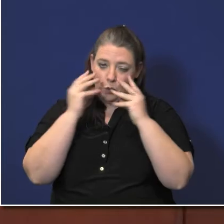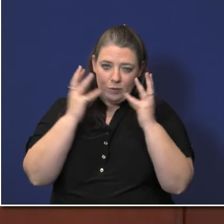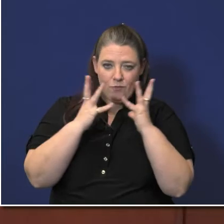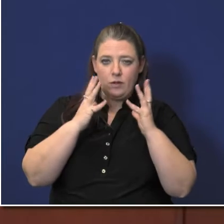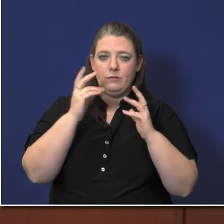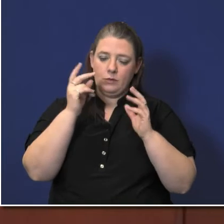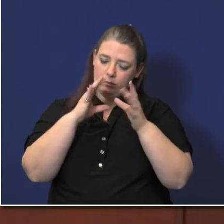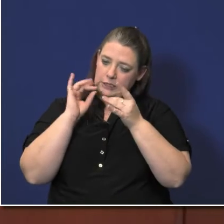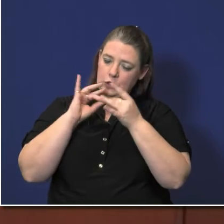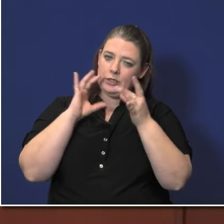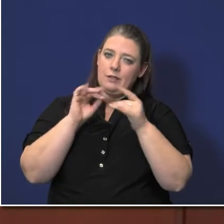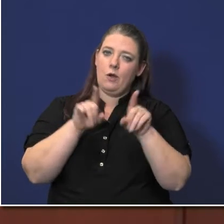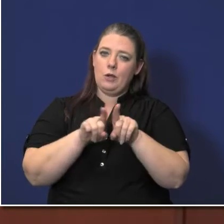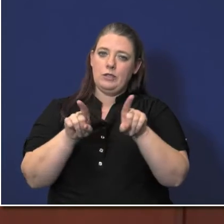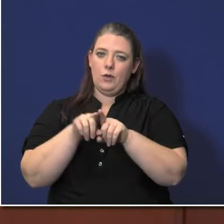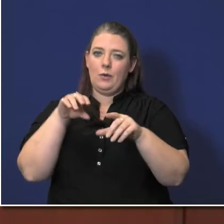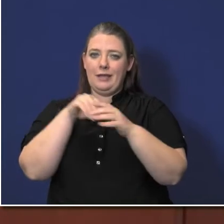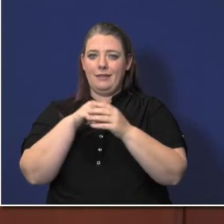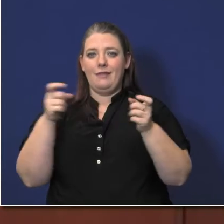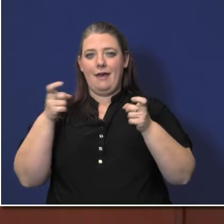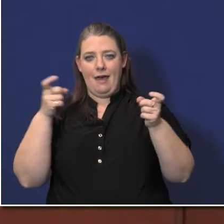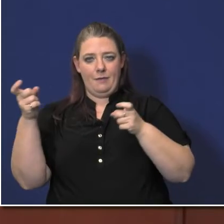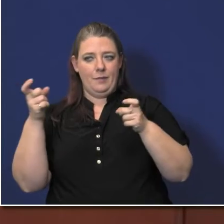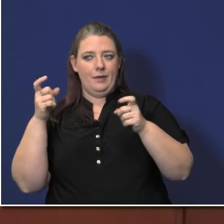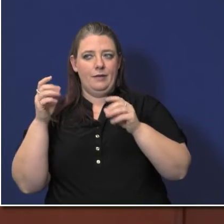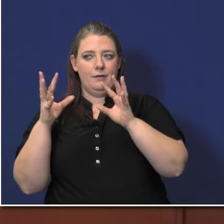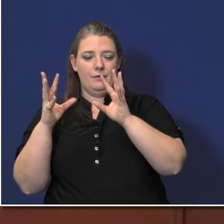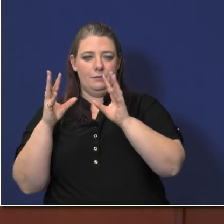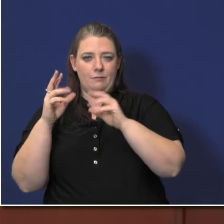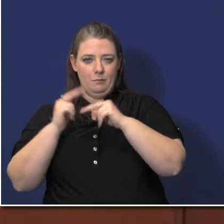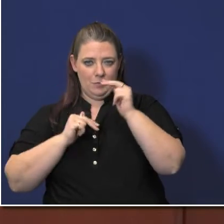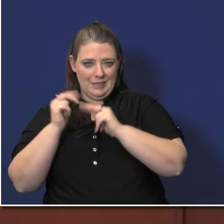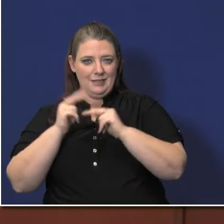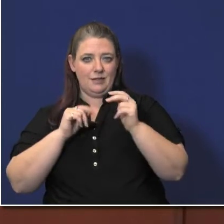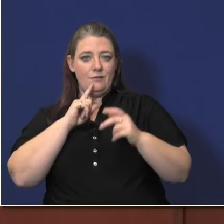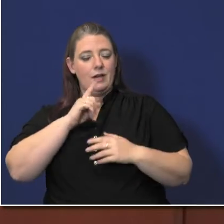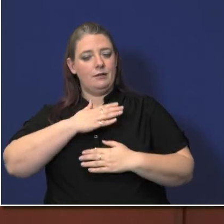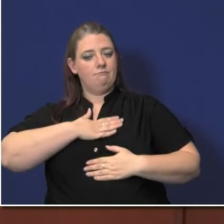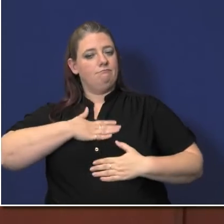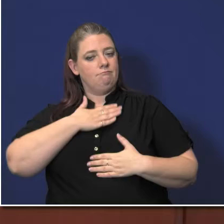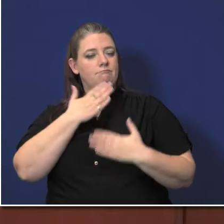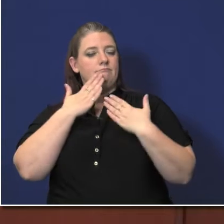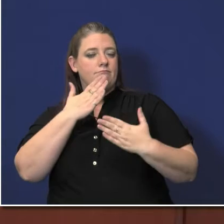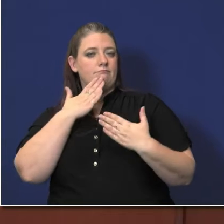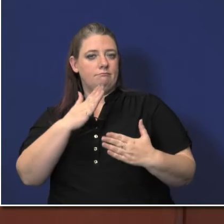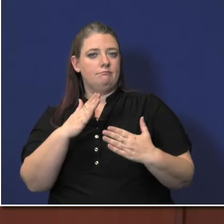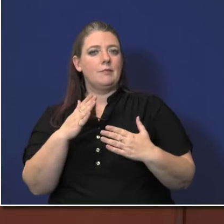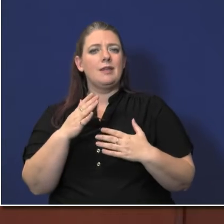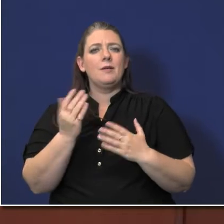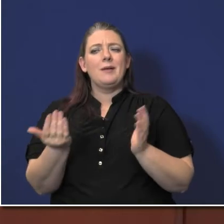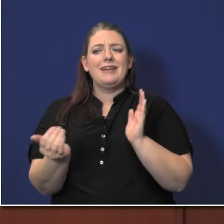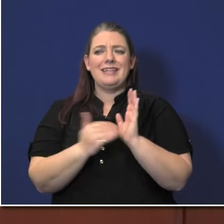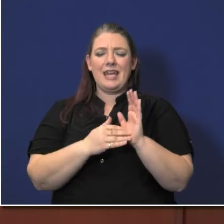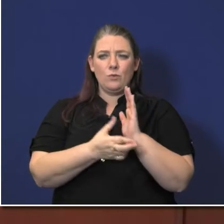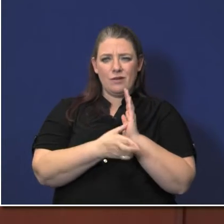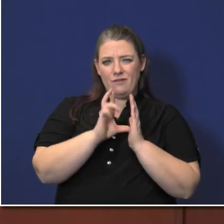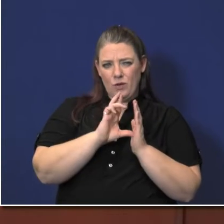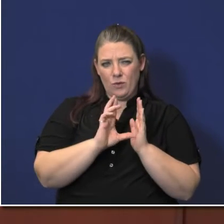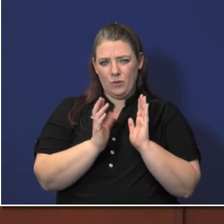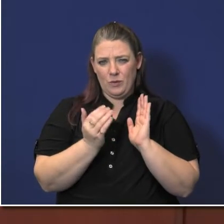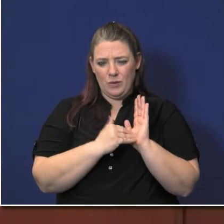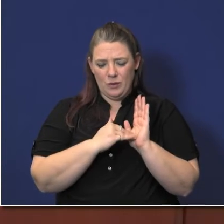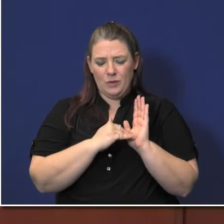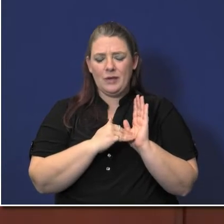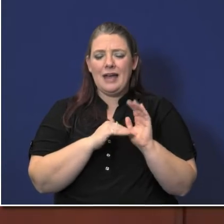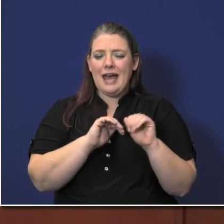touch on it also in the admin building in a very admirable fashion. Review for me once again